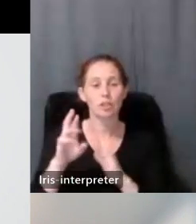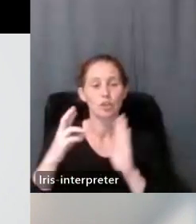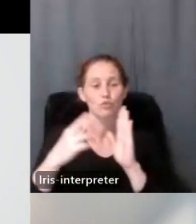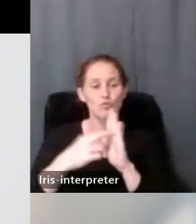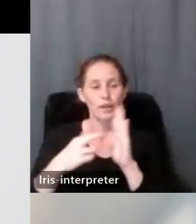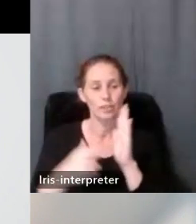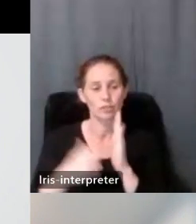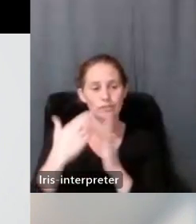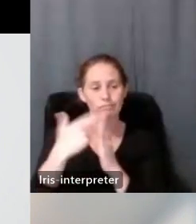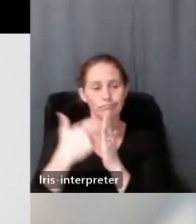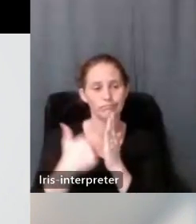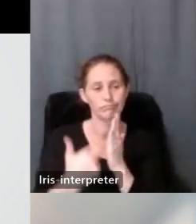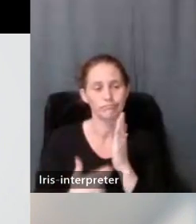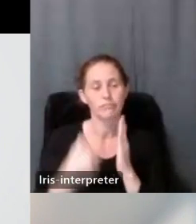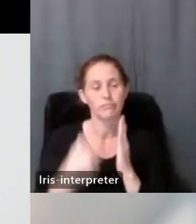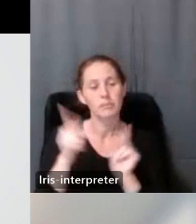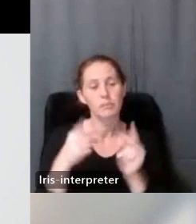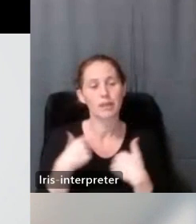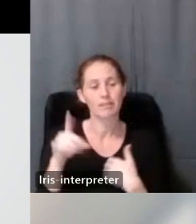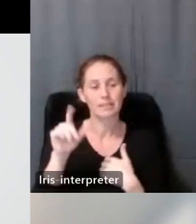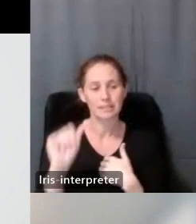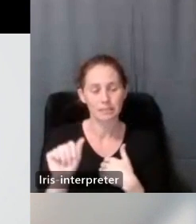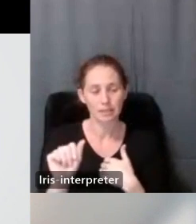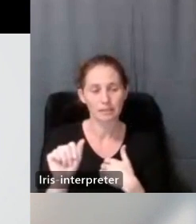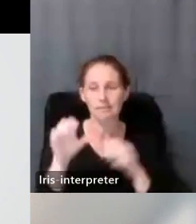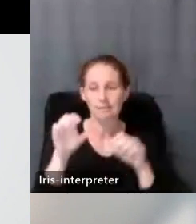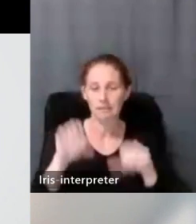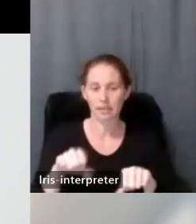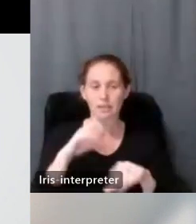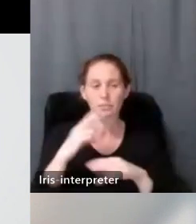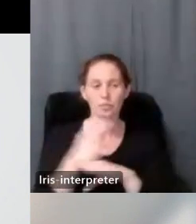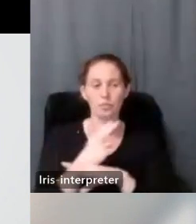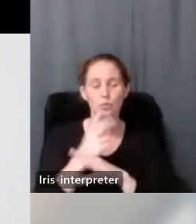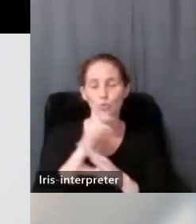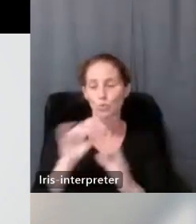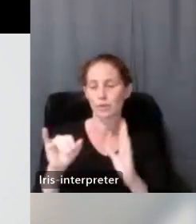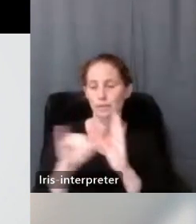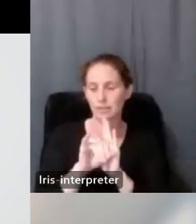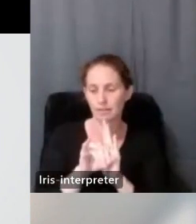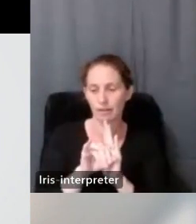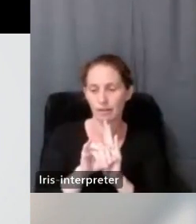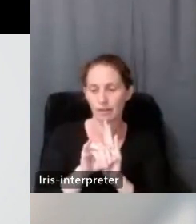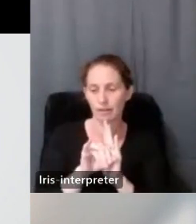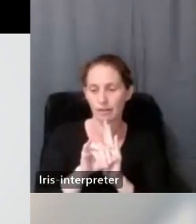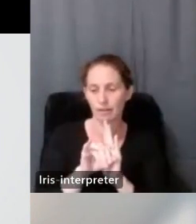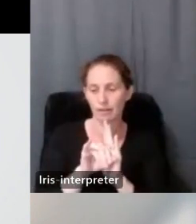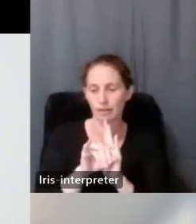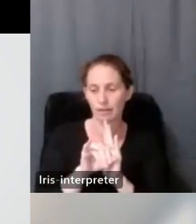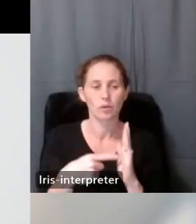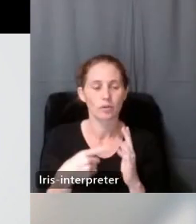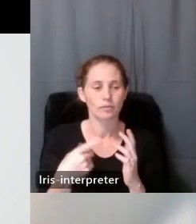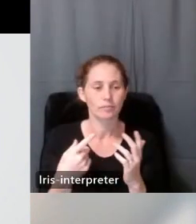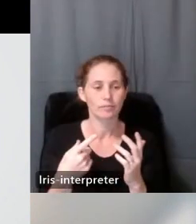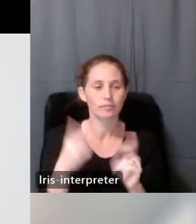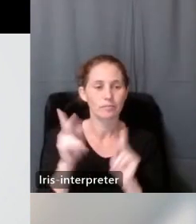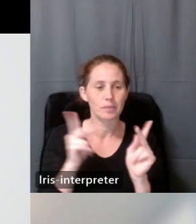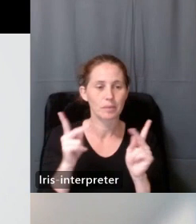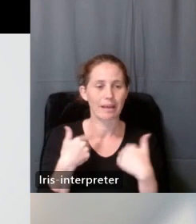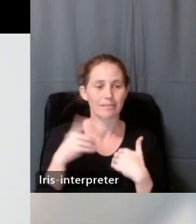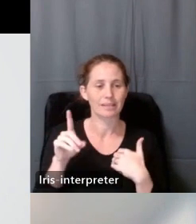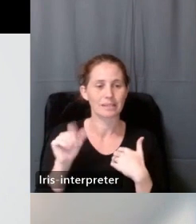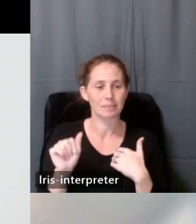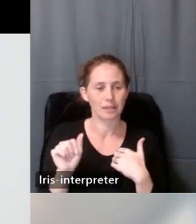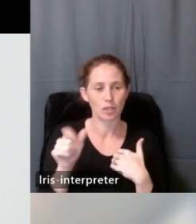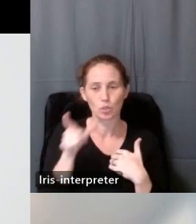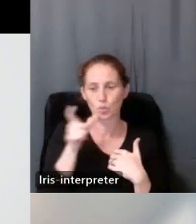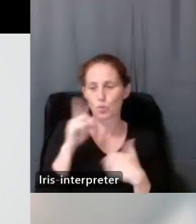of individuals with disabilities that can be used to identify, for instance, folks with disabilities